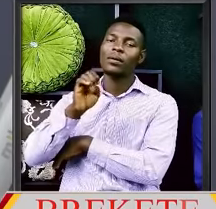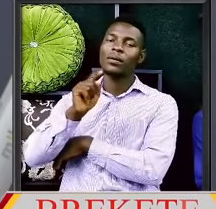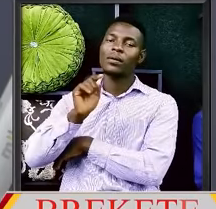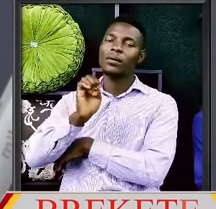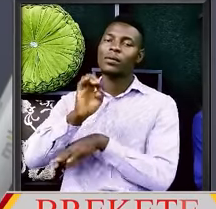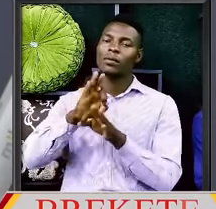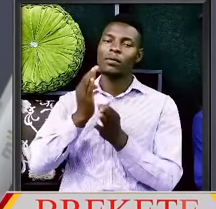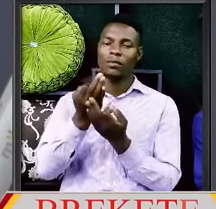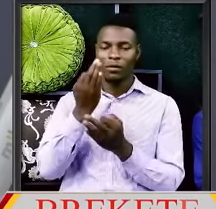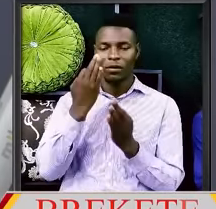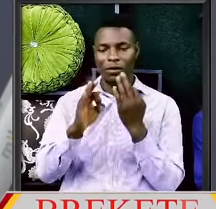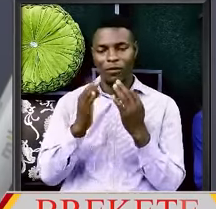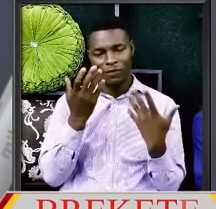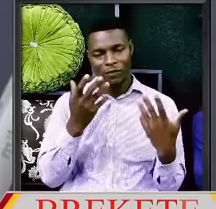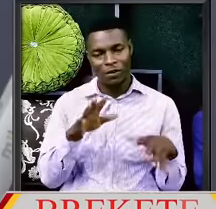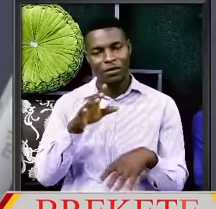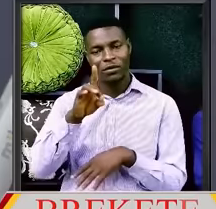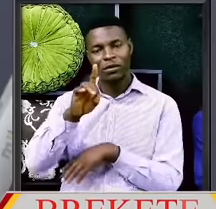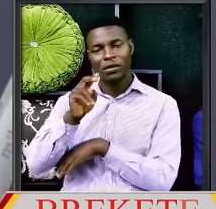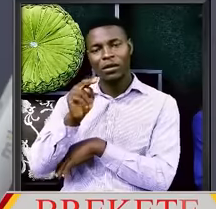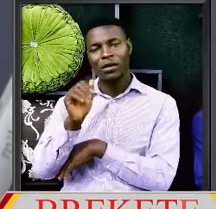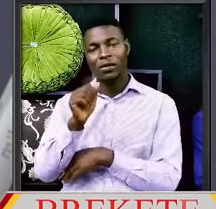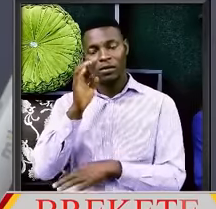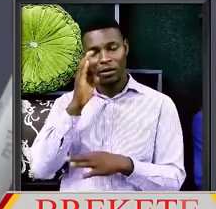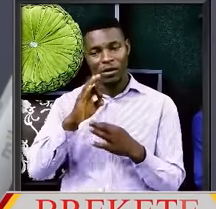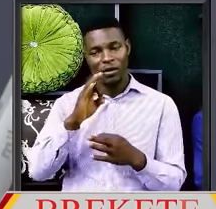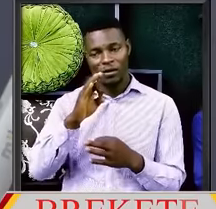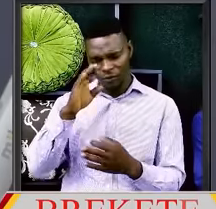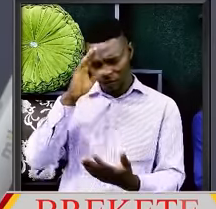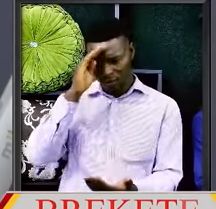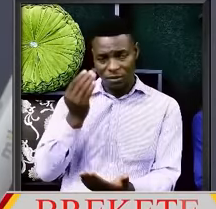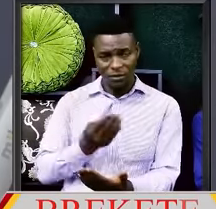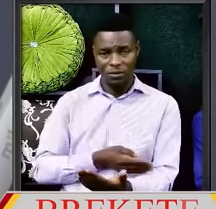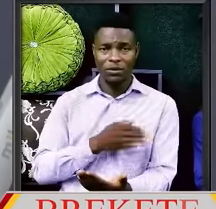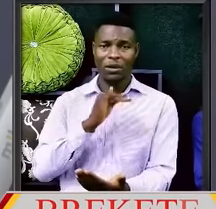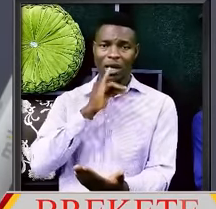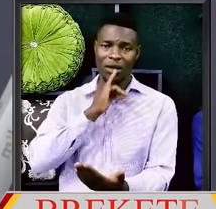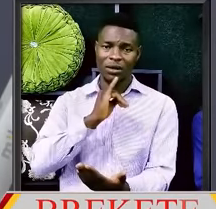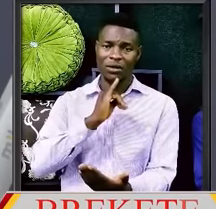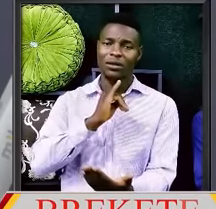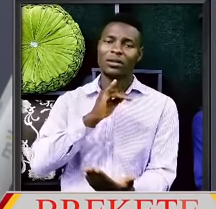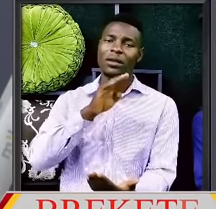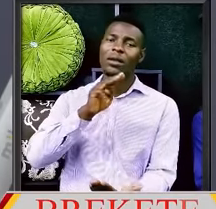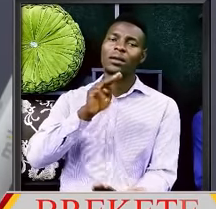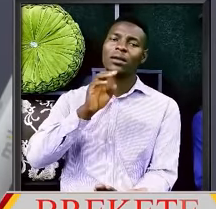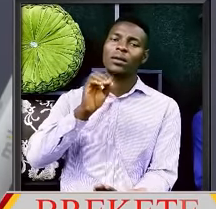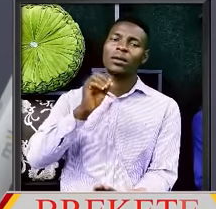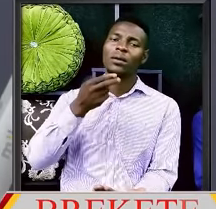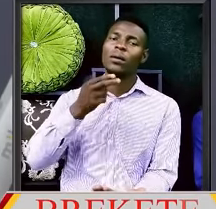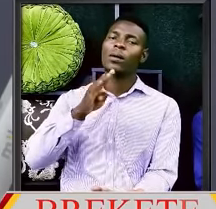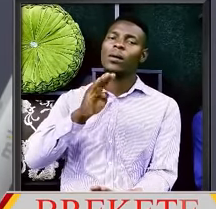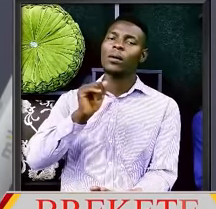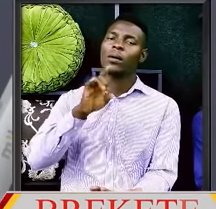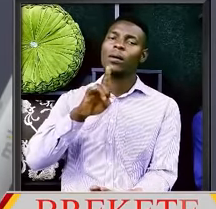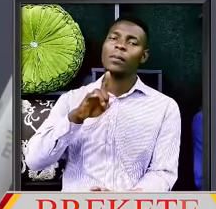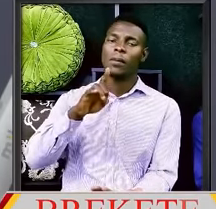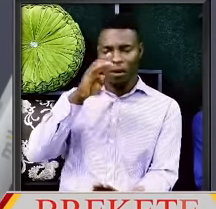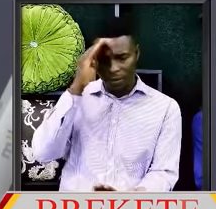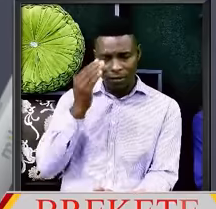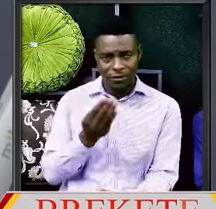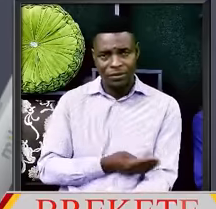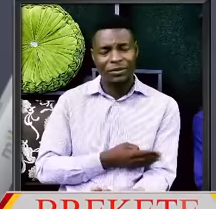finish, if the pikin be Baba, the Mohbad’s pikin,